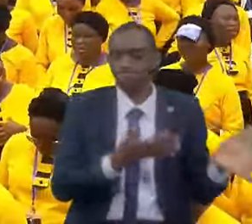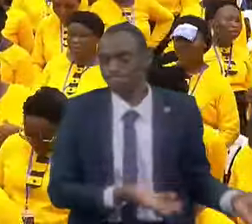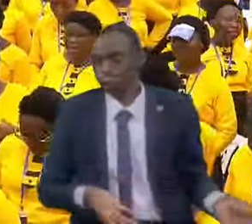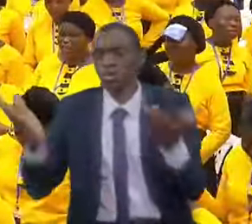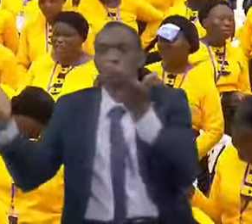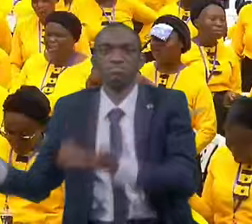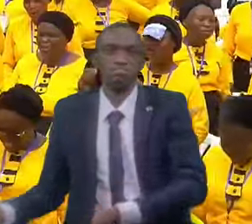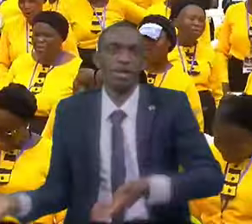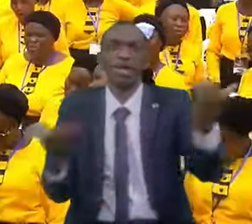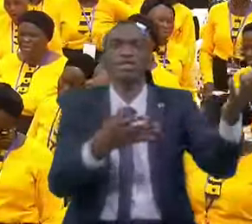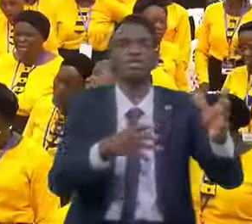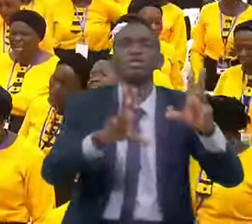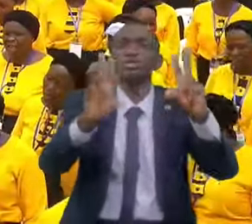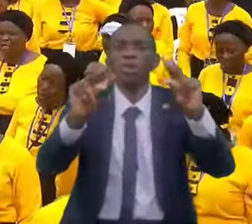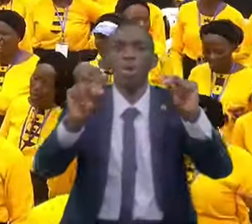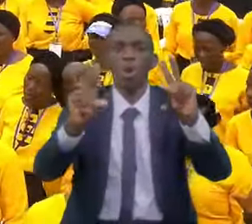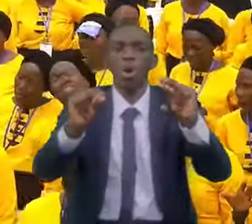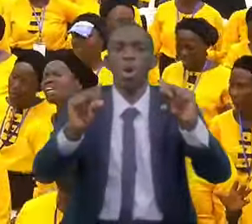Preacher, stand.